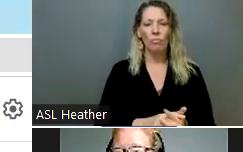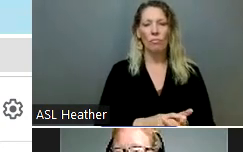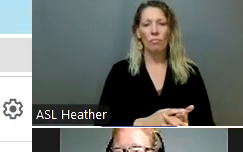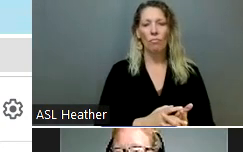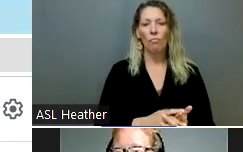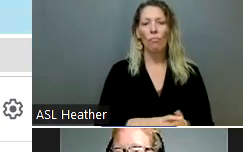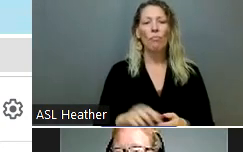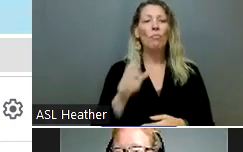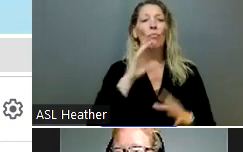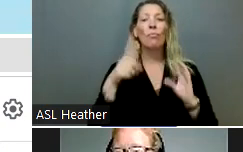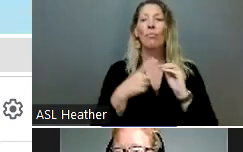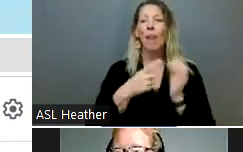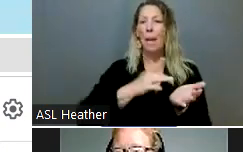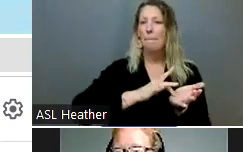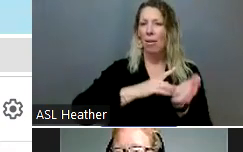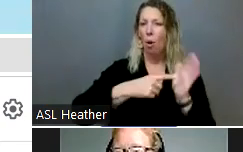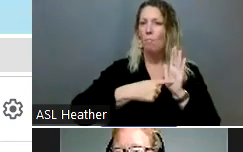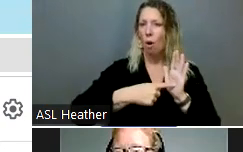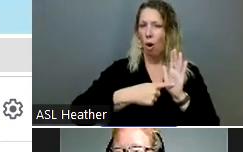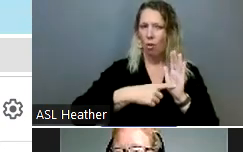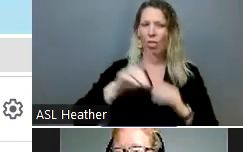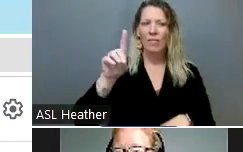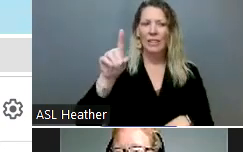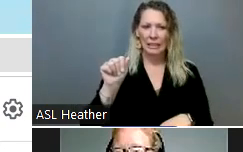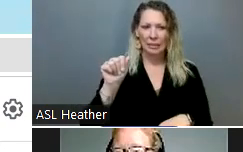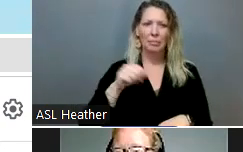We talk about the medical model of disability